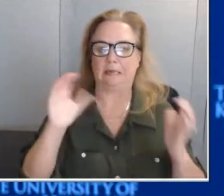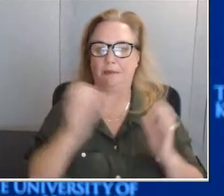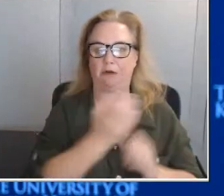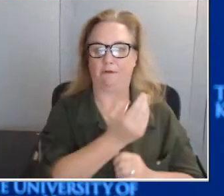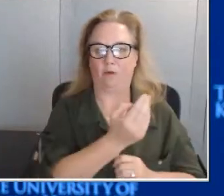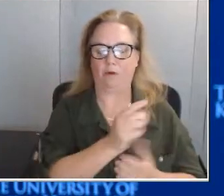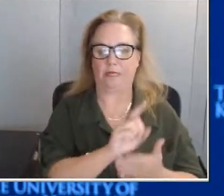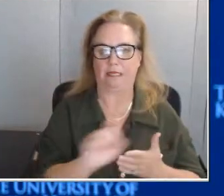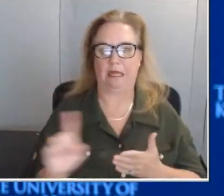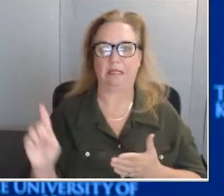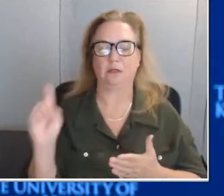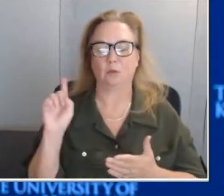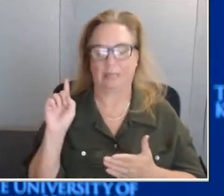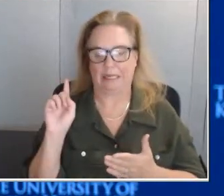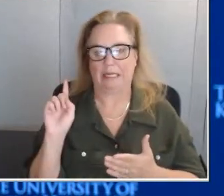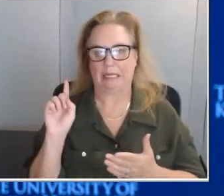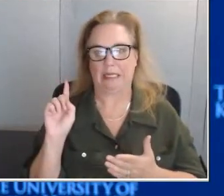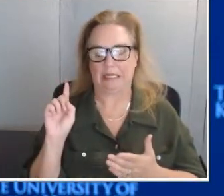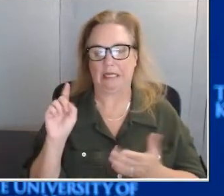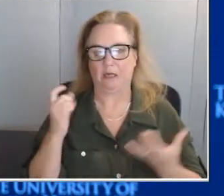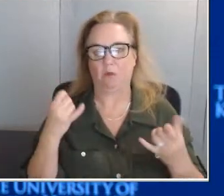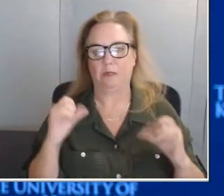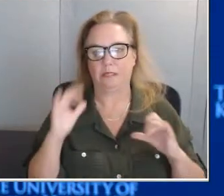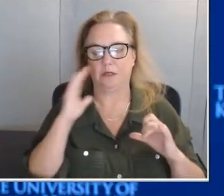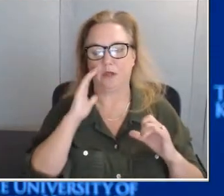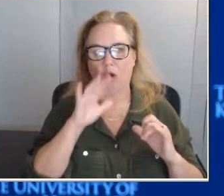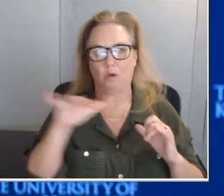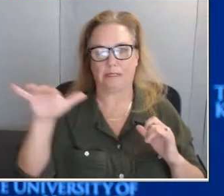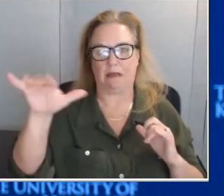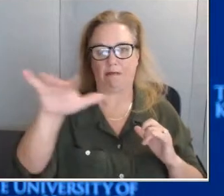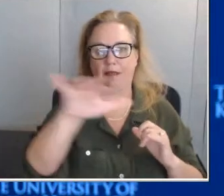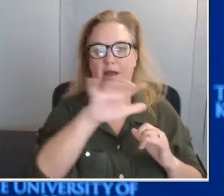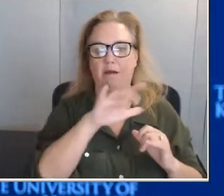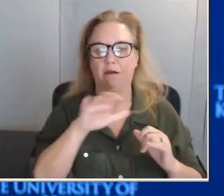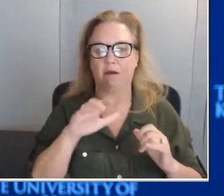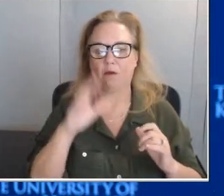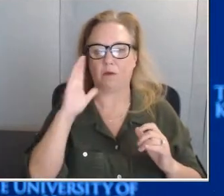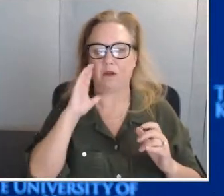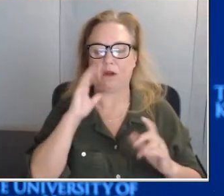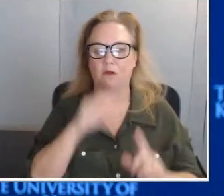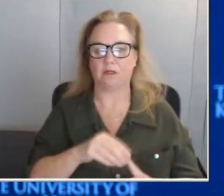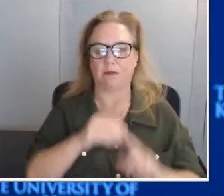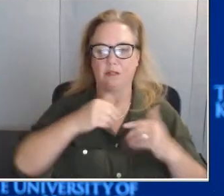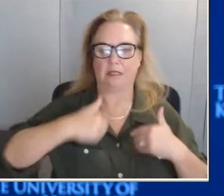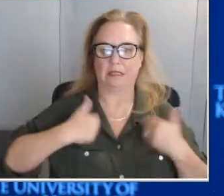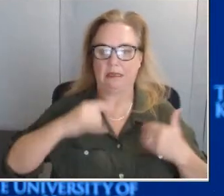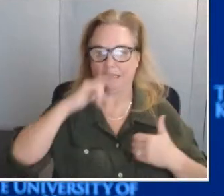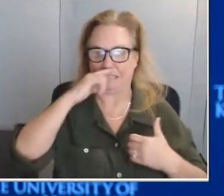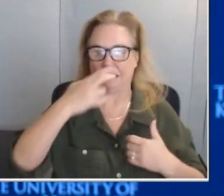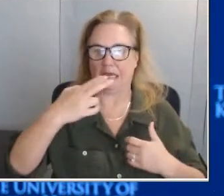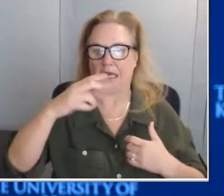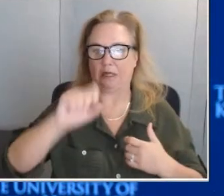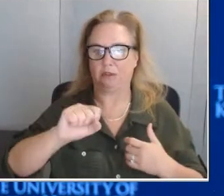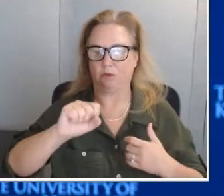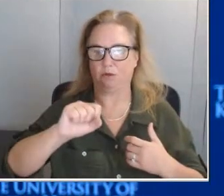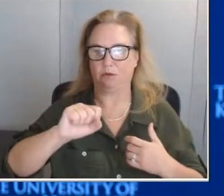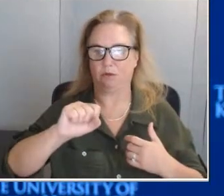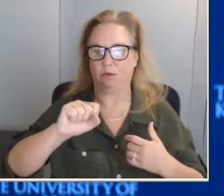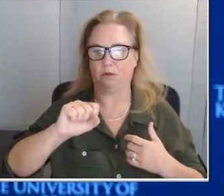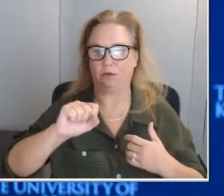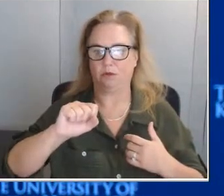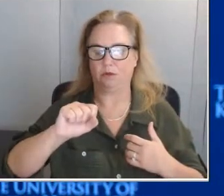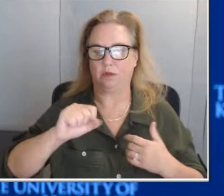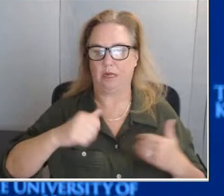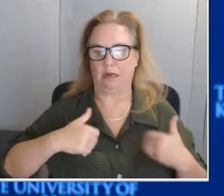week previous. Again, we still know it's out there. We know that a lot of, especially young kids, high school students, and probably